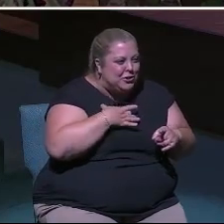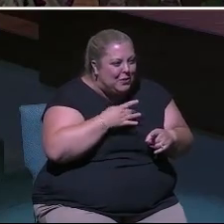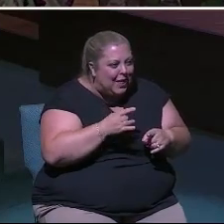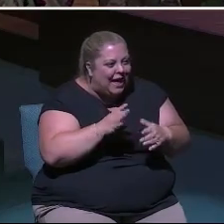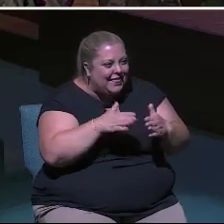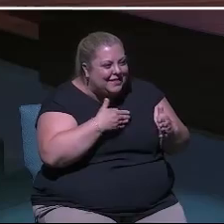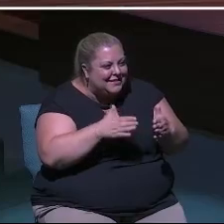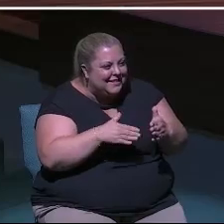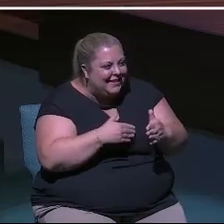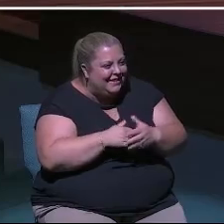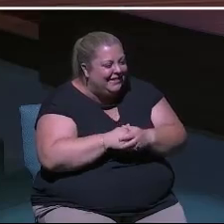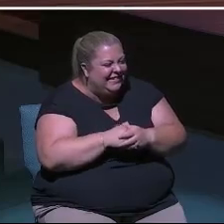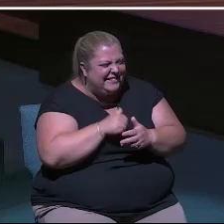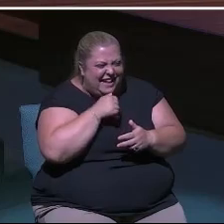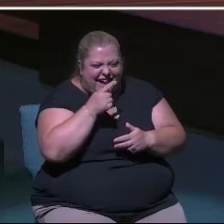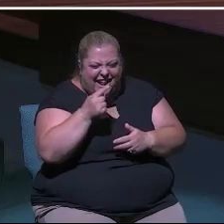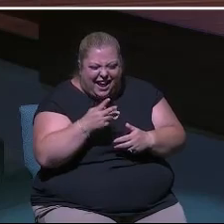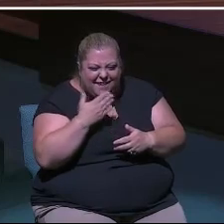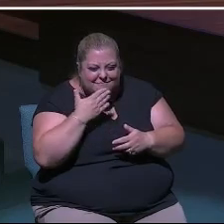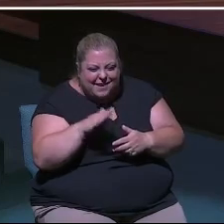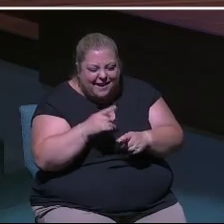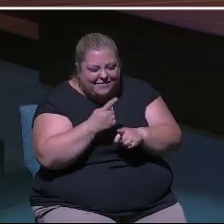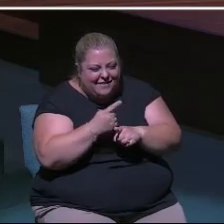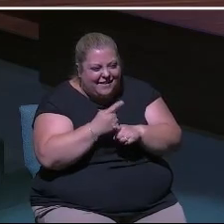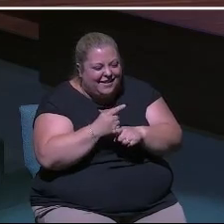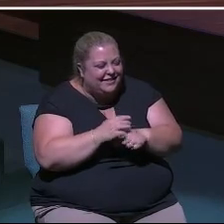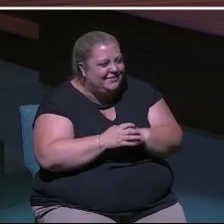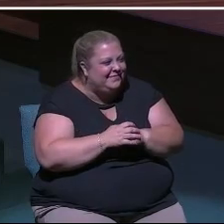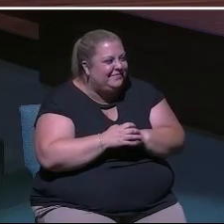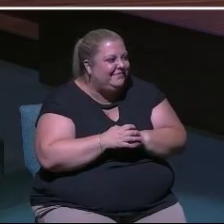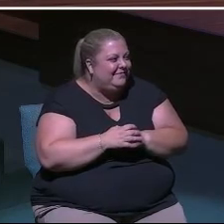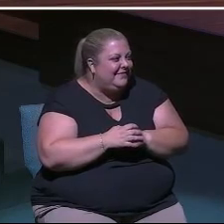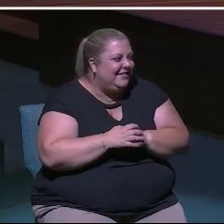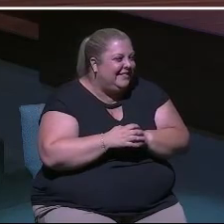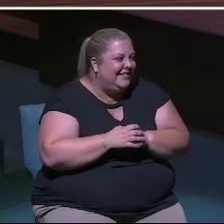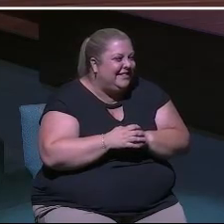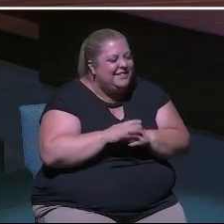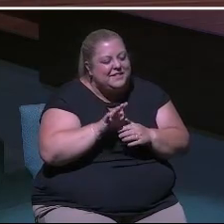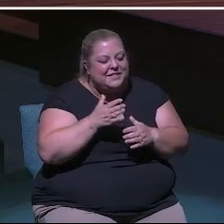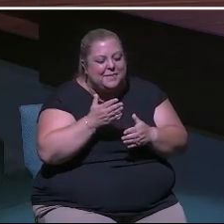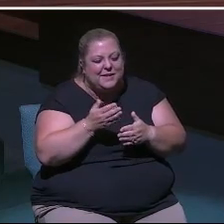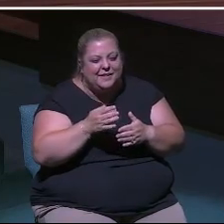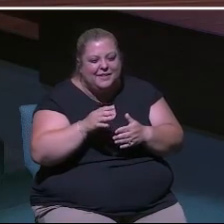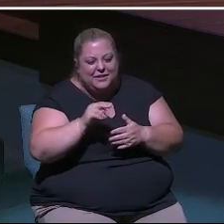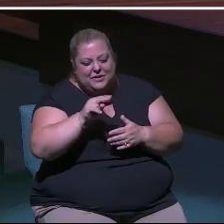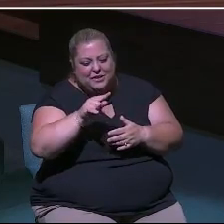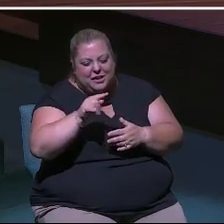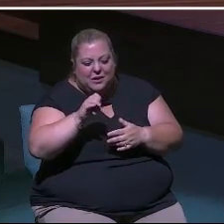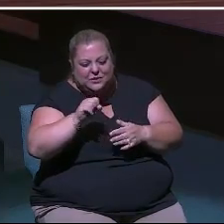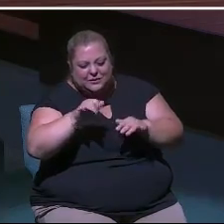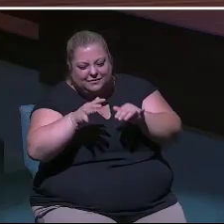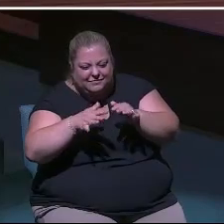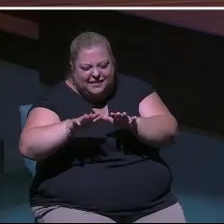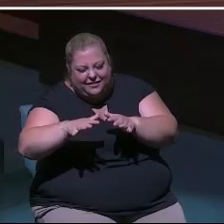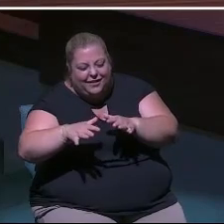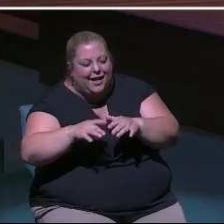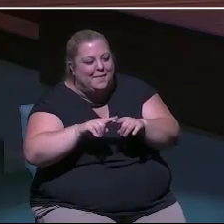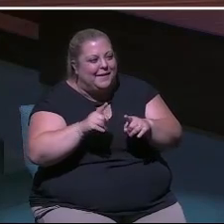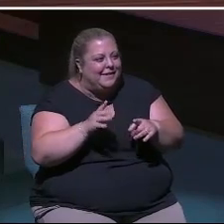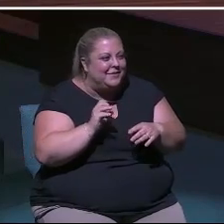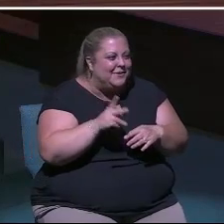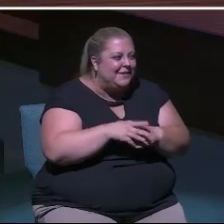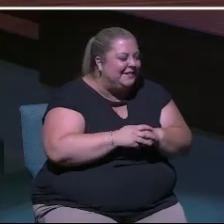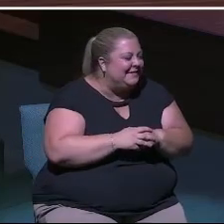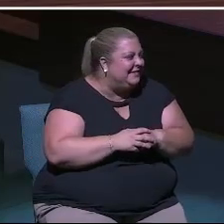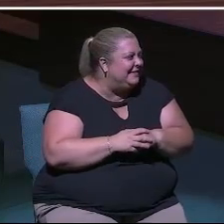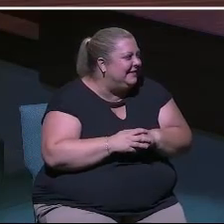That wasn't half bad, was it? There's some notes in there that are a little flattened and stuff. I did good, huh? You want to come try? No, all right, okay, all